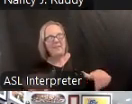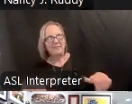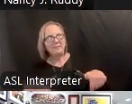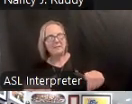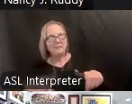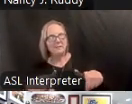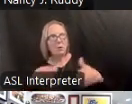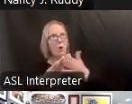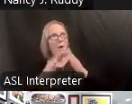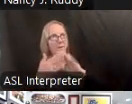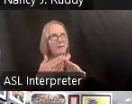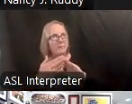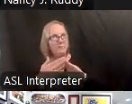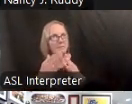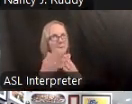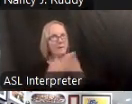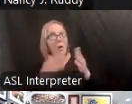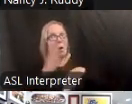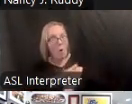the Avenir site.